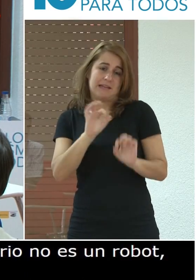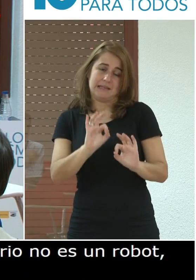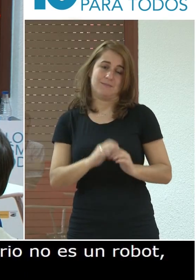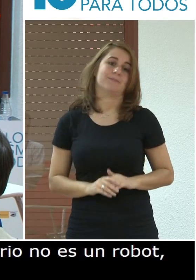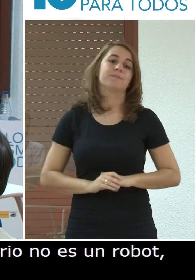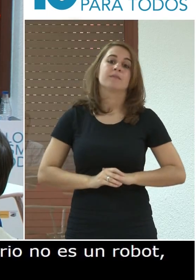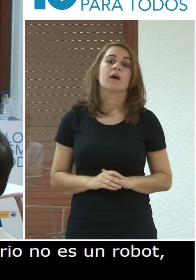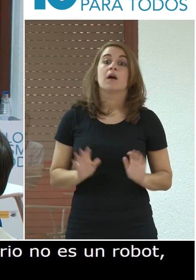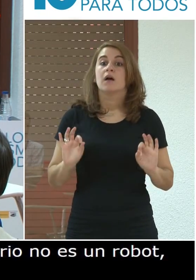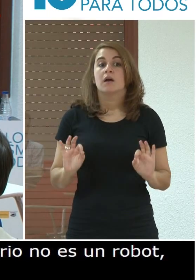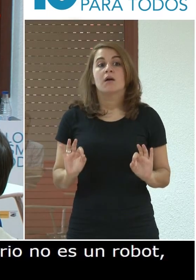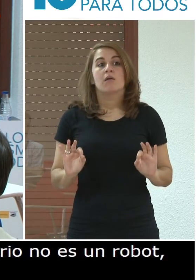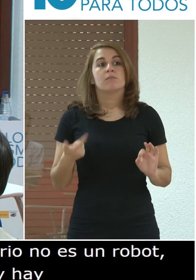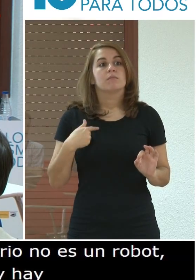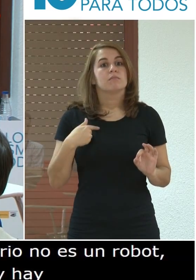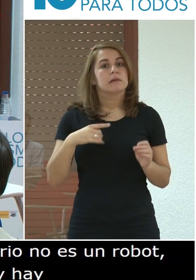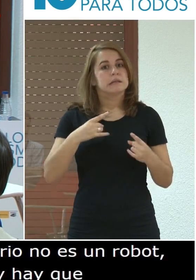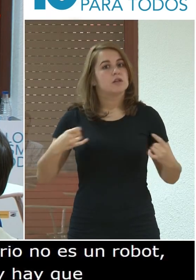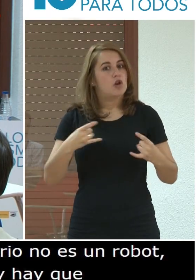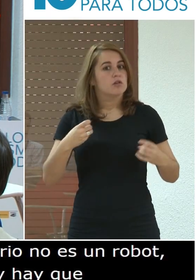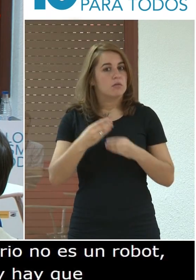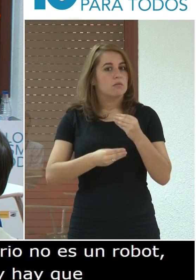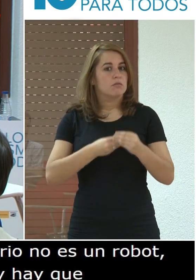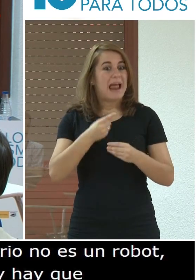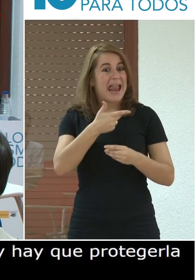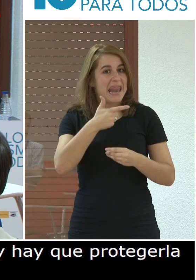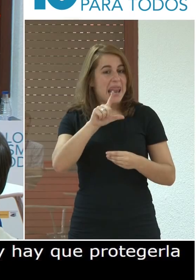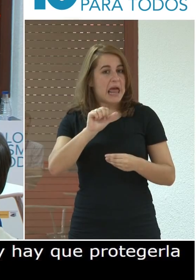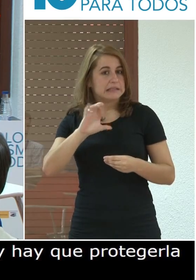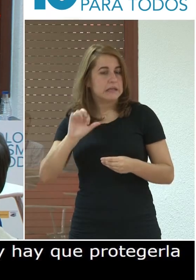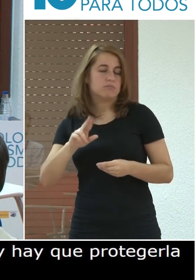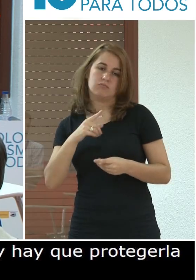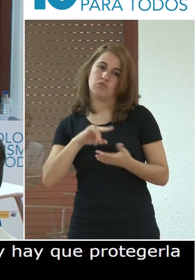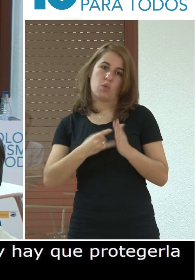We always have to protect the person, but the laser sensors